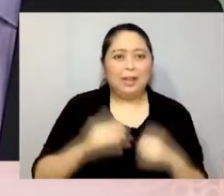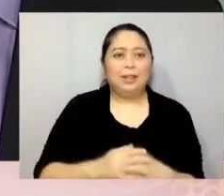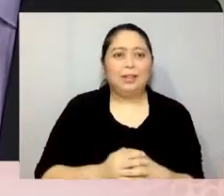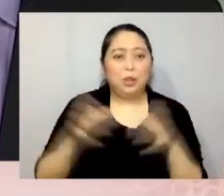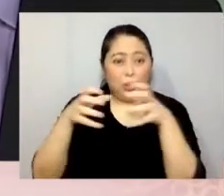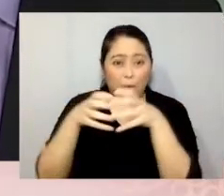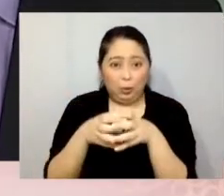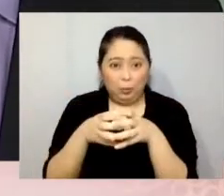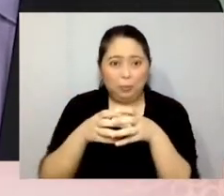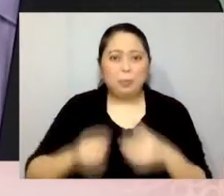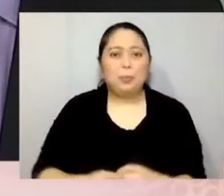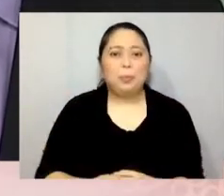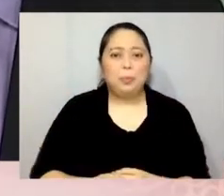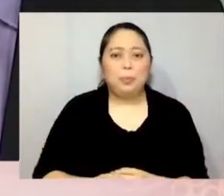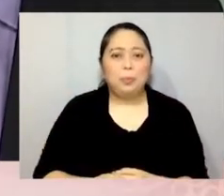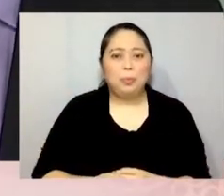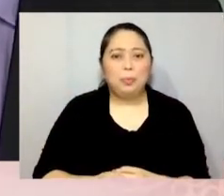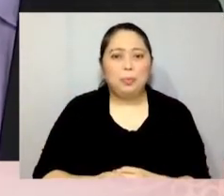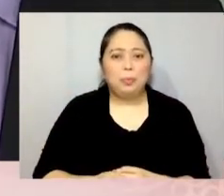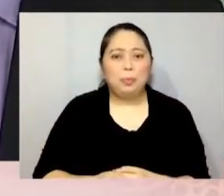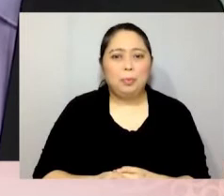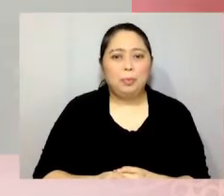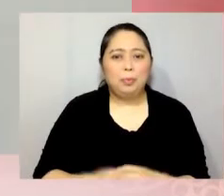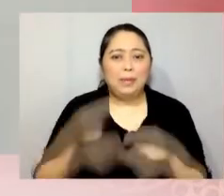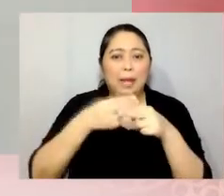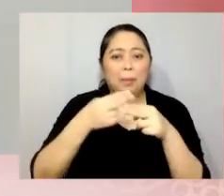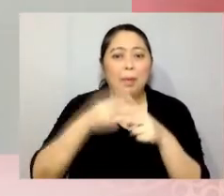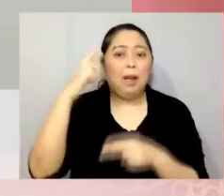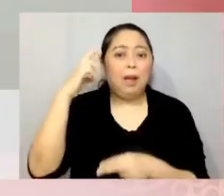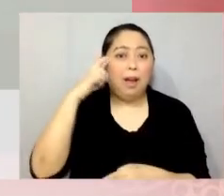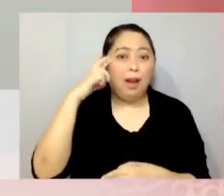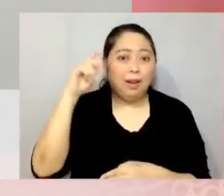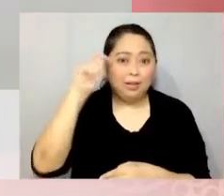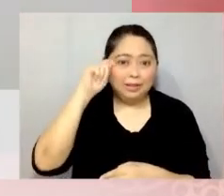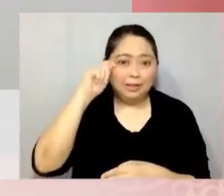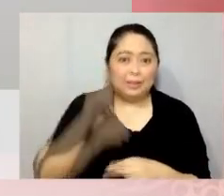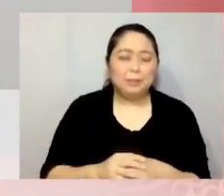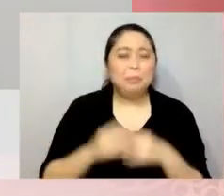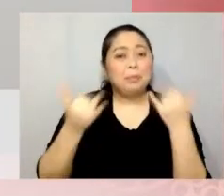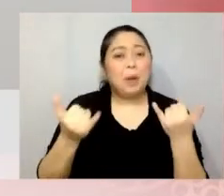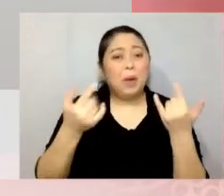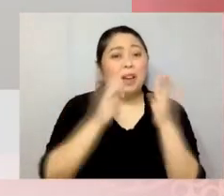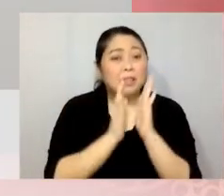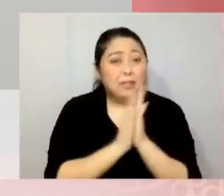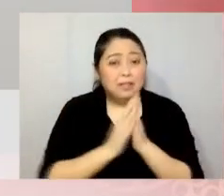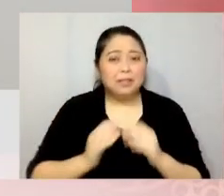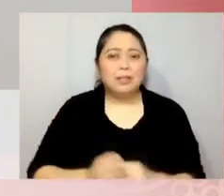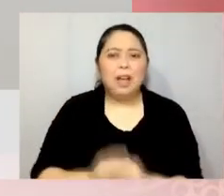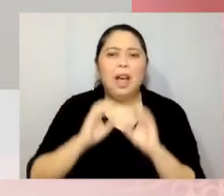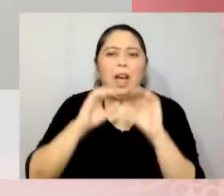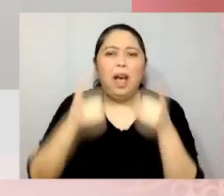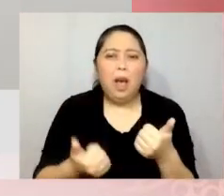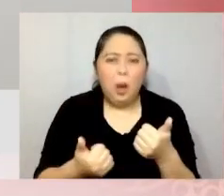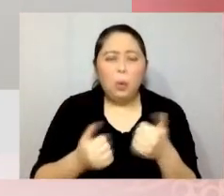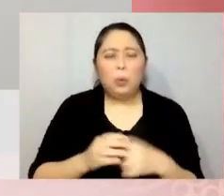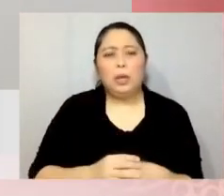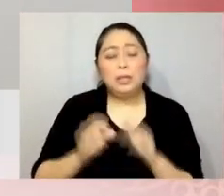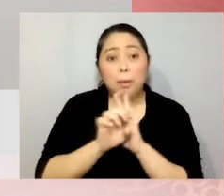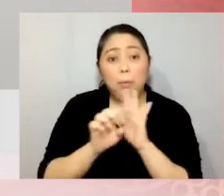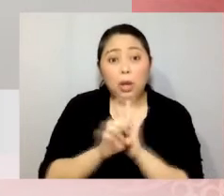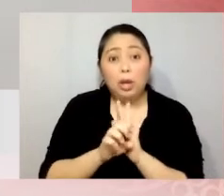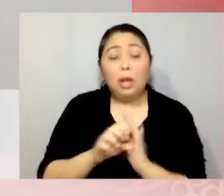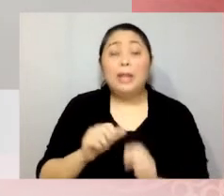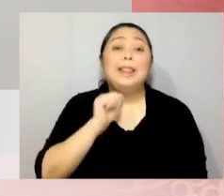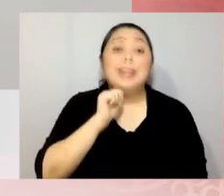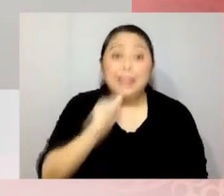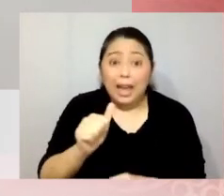Peoples Mandatory Representative. Raymond, go ahead. Paano po makakasiguro ang mga kabataang NMIPs na